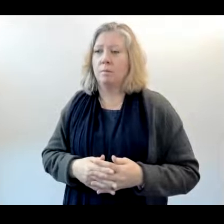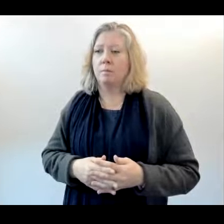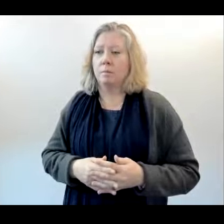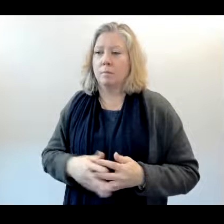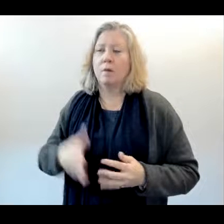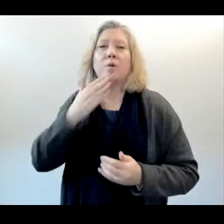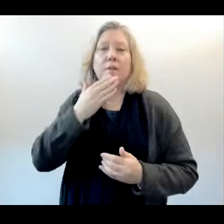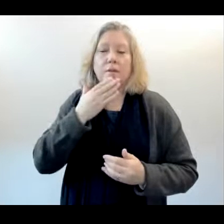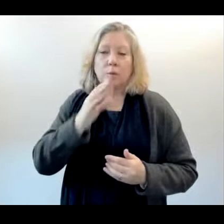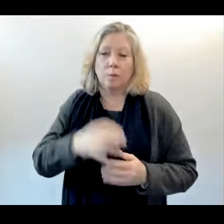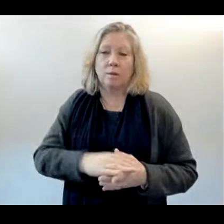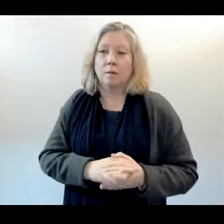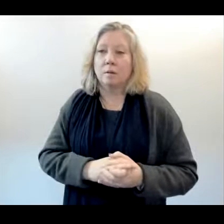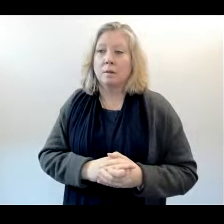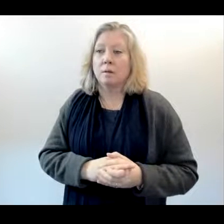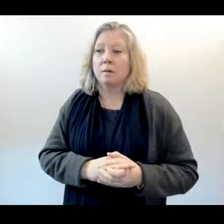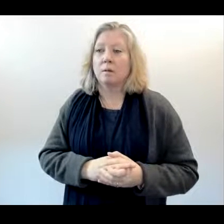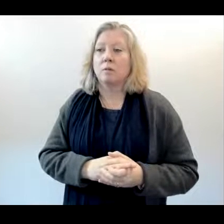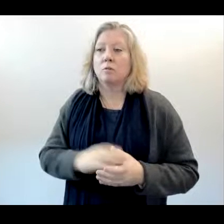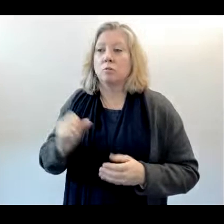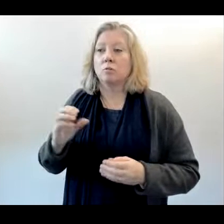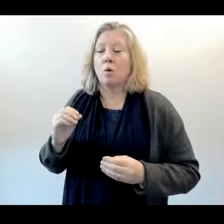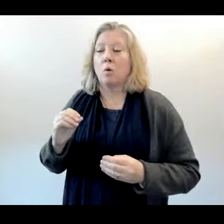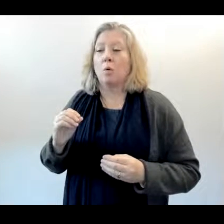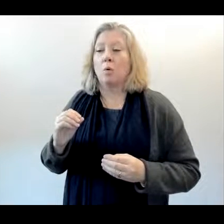JW. DRP process will be